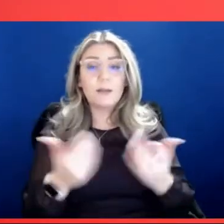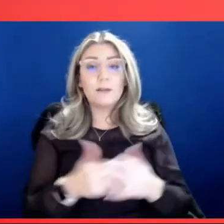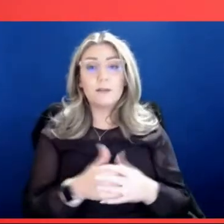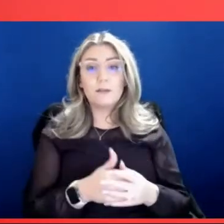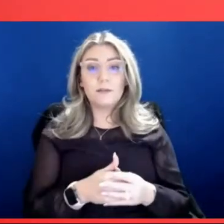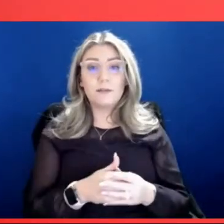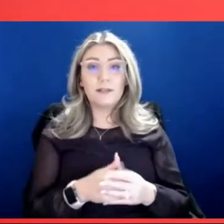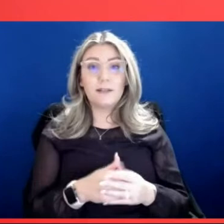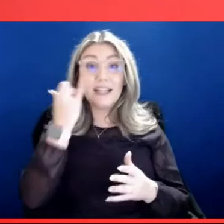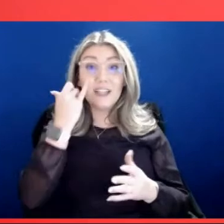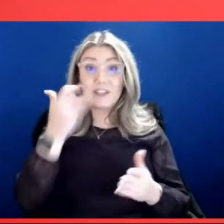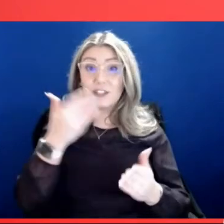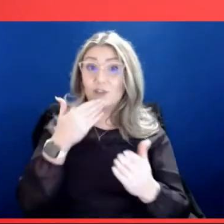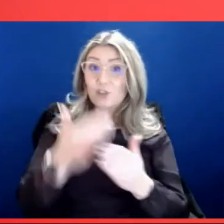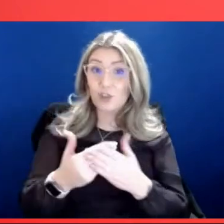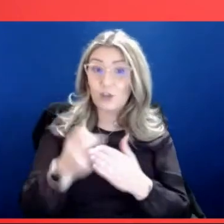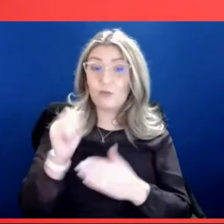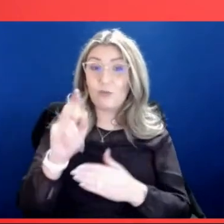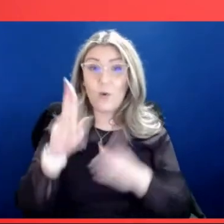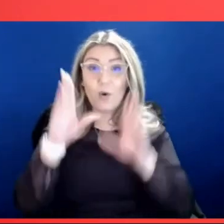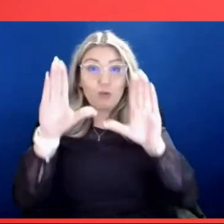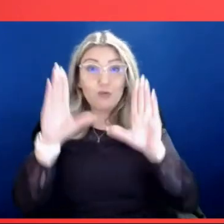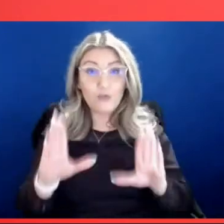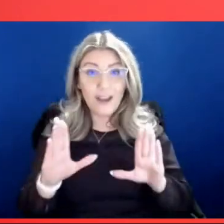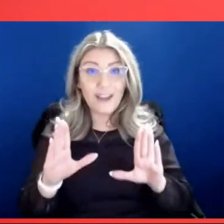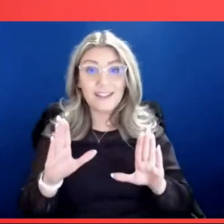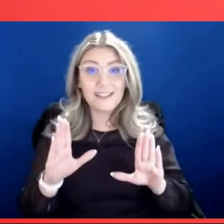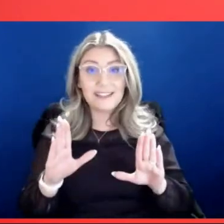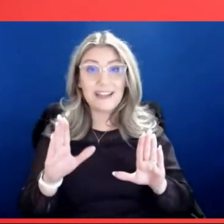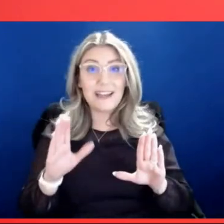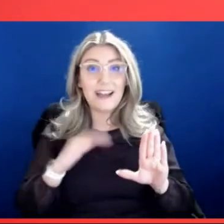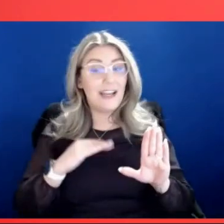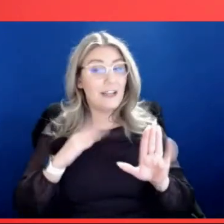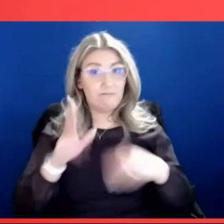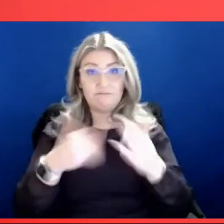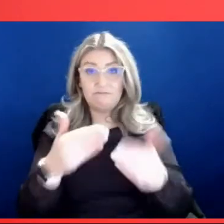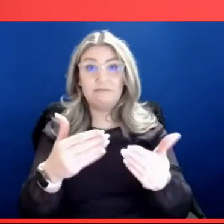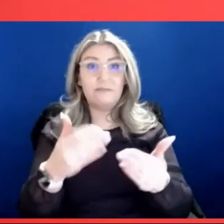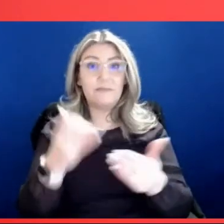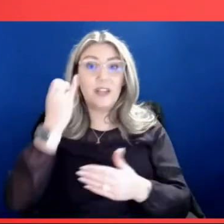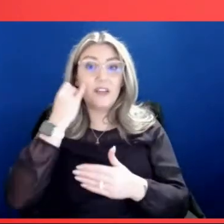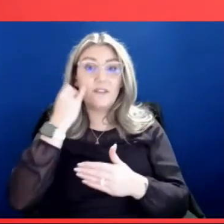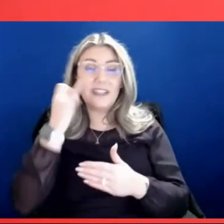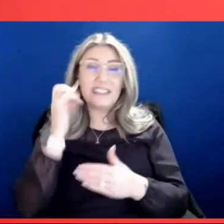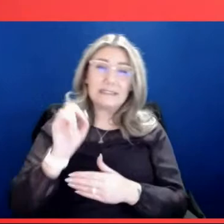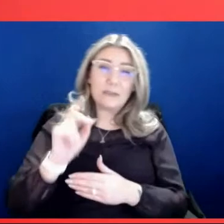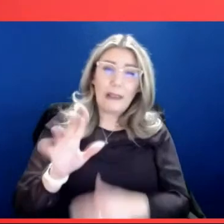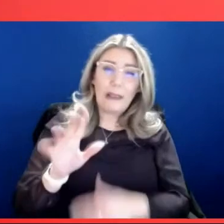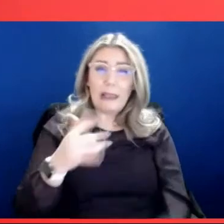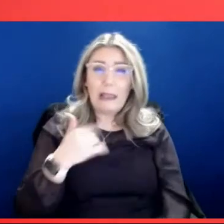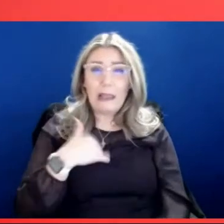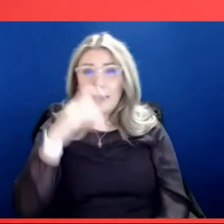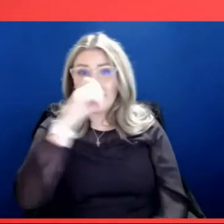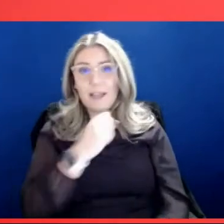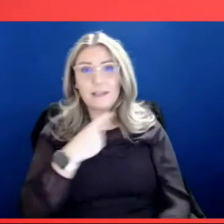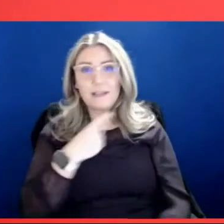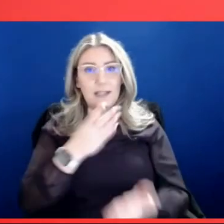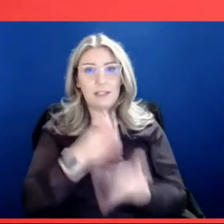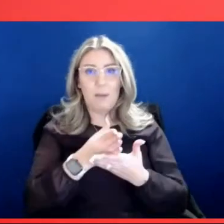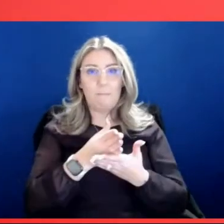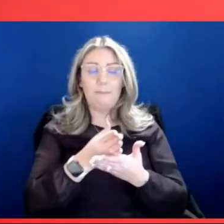it's good or great, I move right along, but if it's okay, I guess, I stop